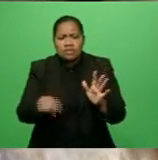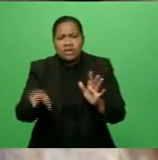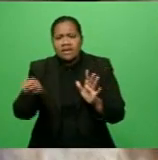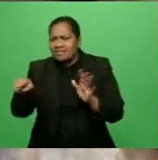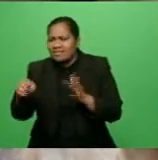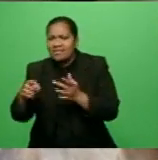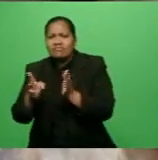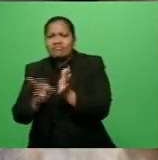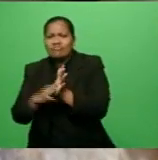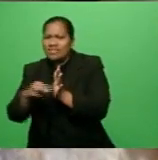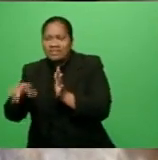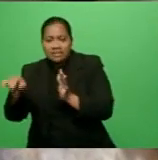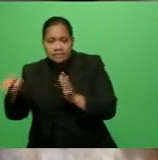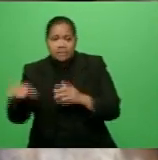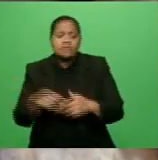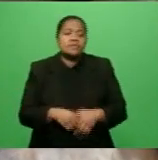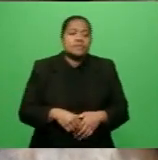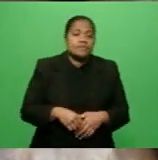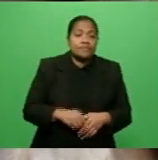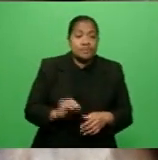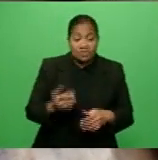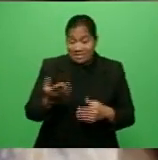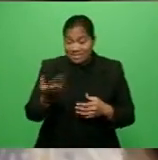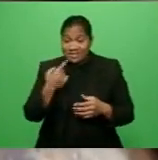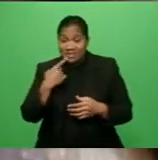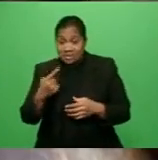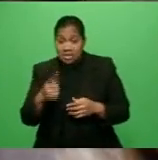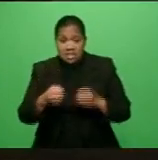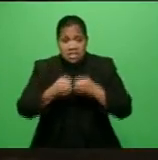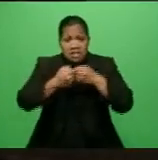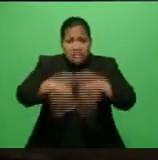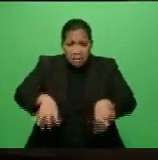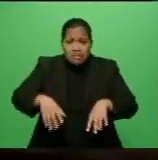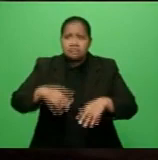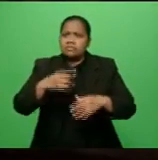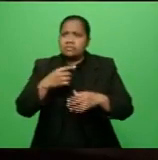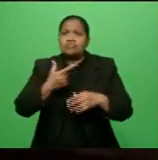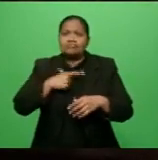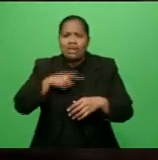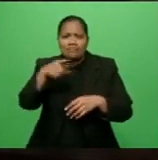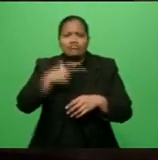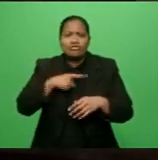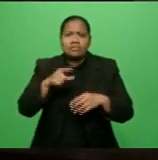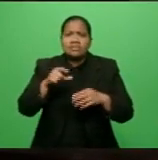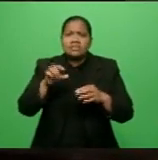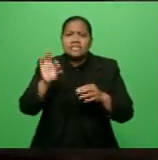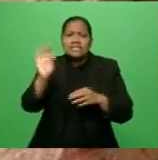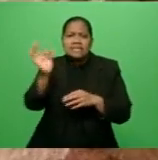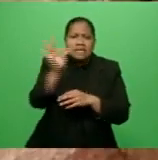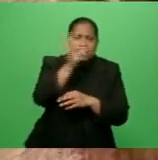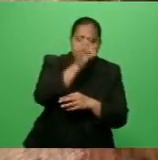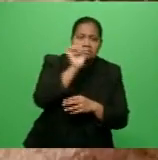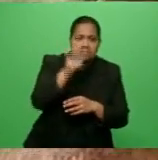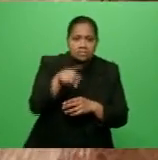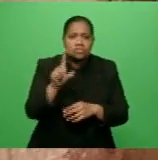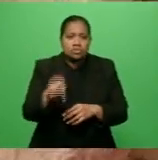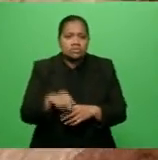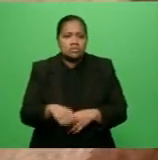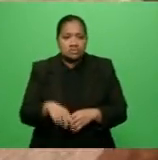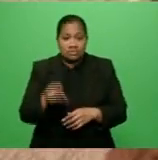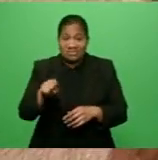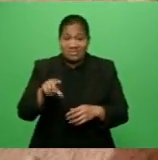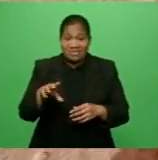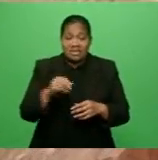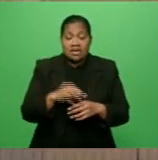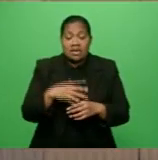Chief Executive Suren Pratap says the damage caused by these termites run into millions of dollars, thus the need to stop it from